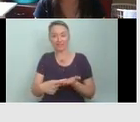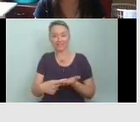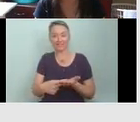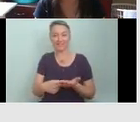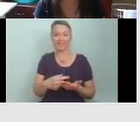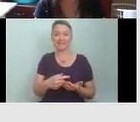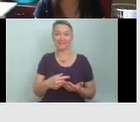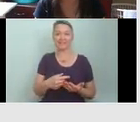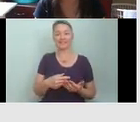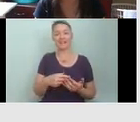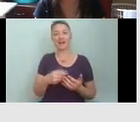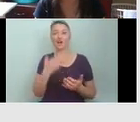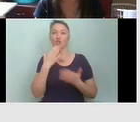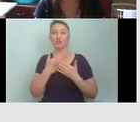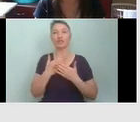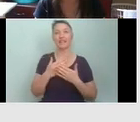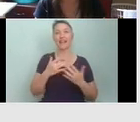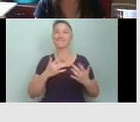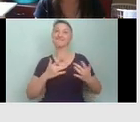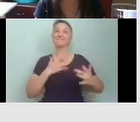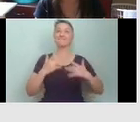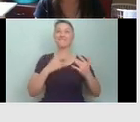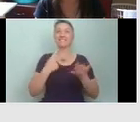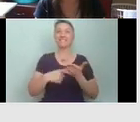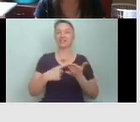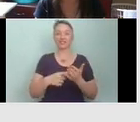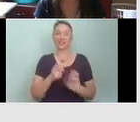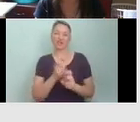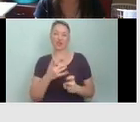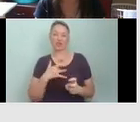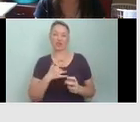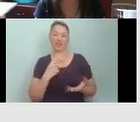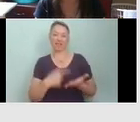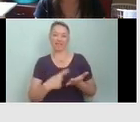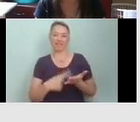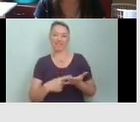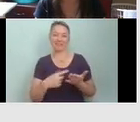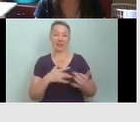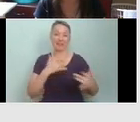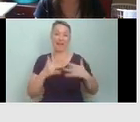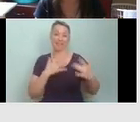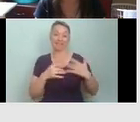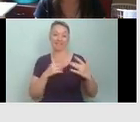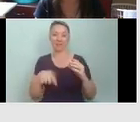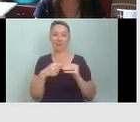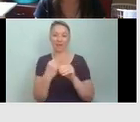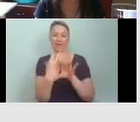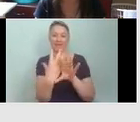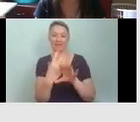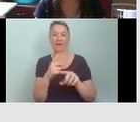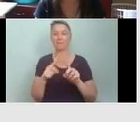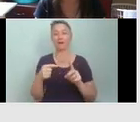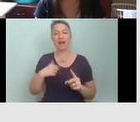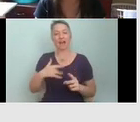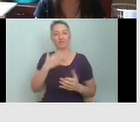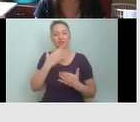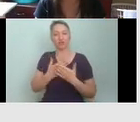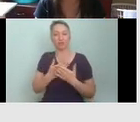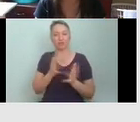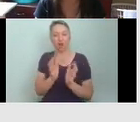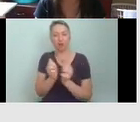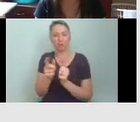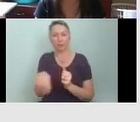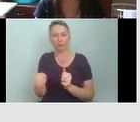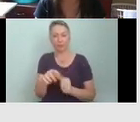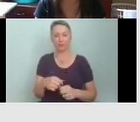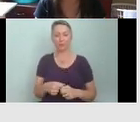in this format, but you know, it feels good to be able to speak to each and every one of you. Any other parting